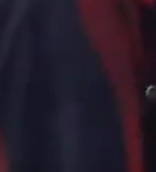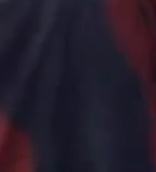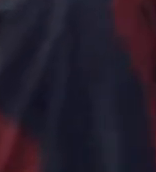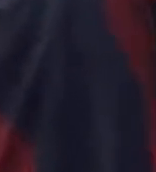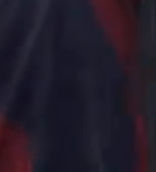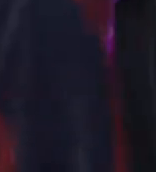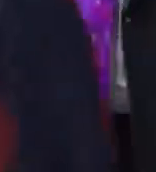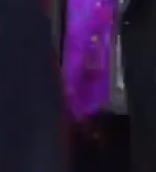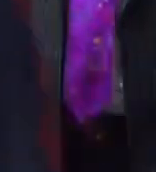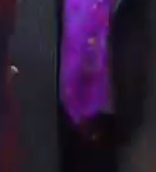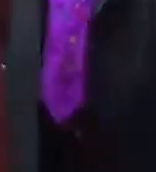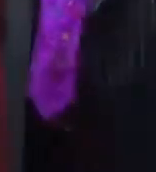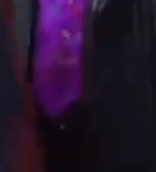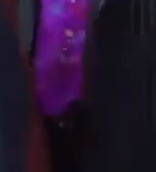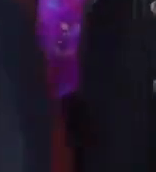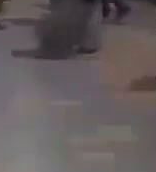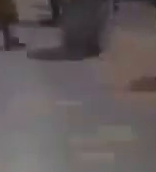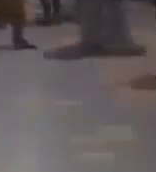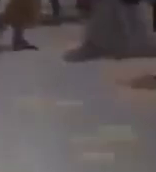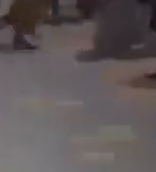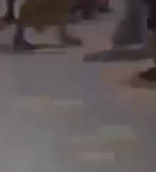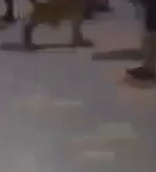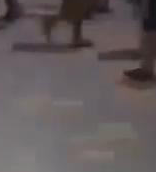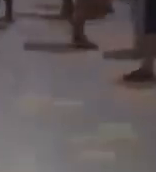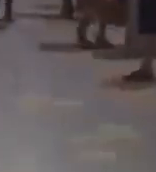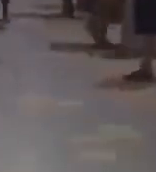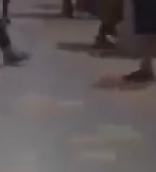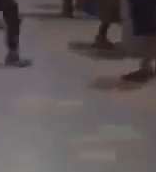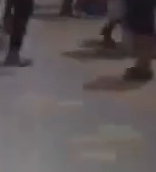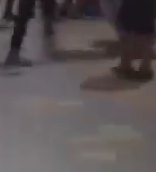Peremokoronde remokosheke tendere manka konde.